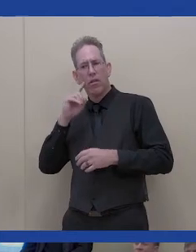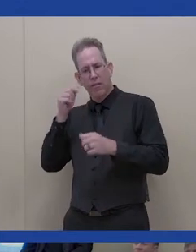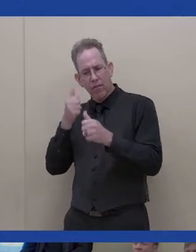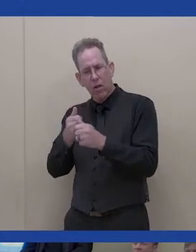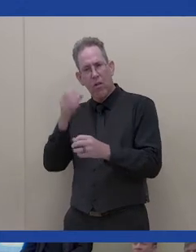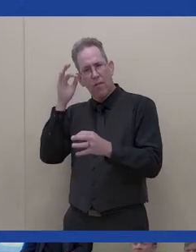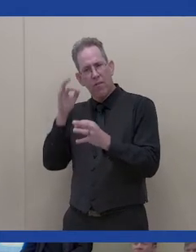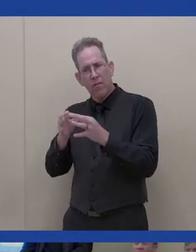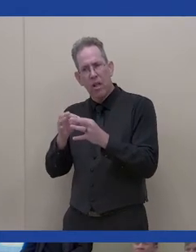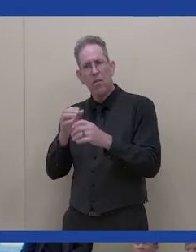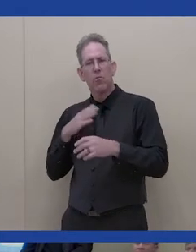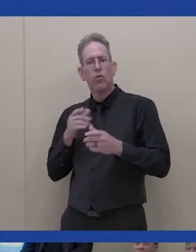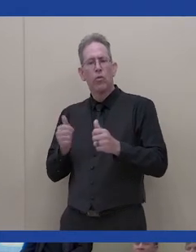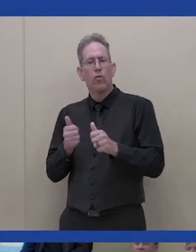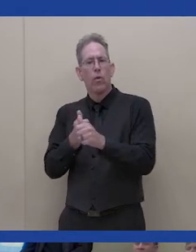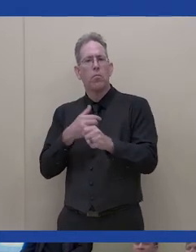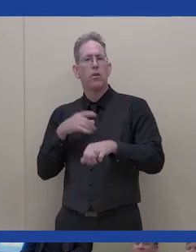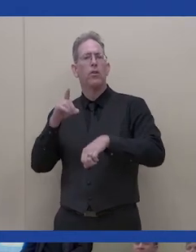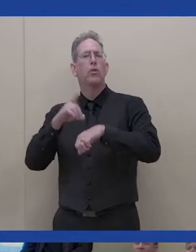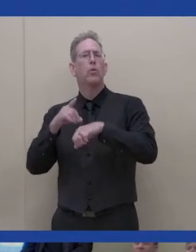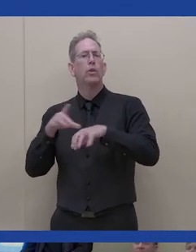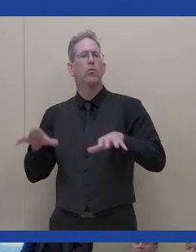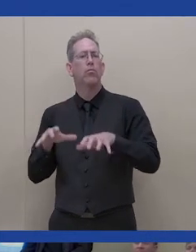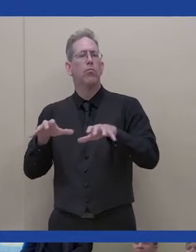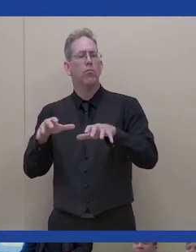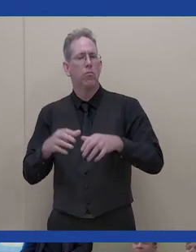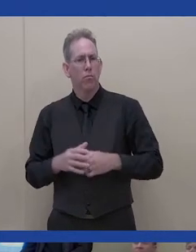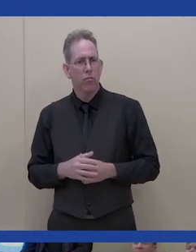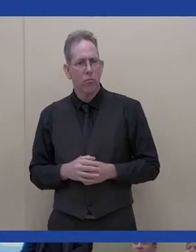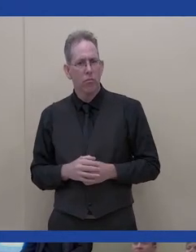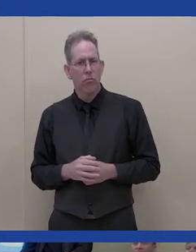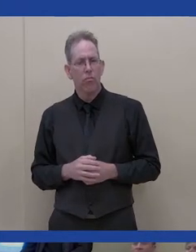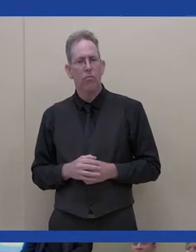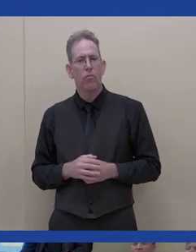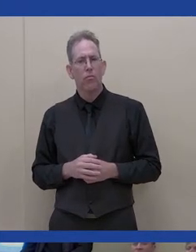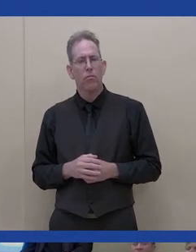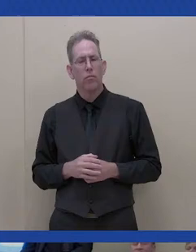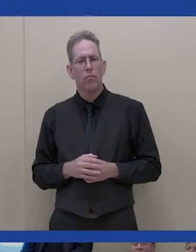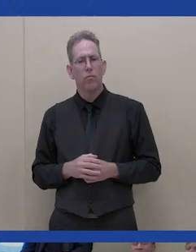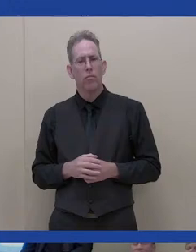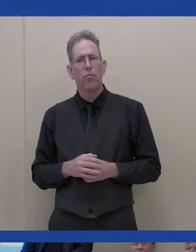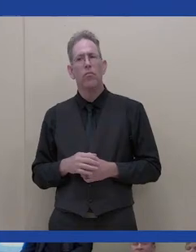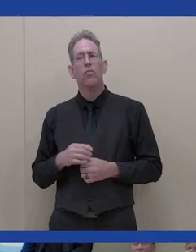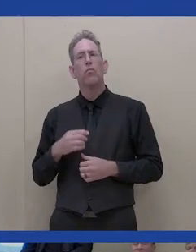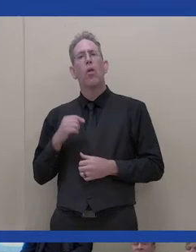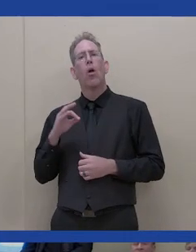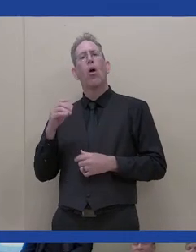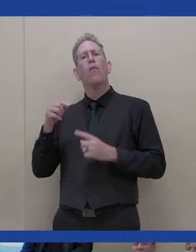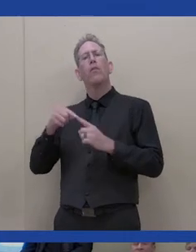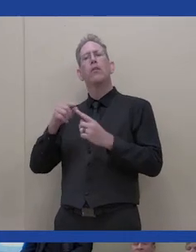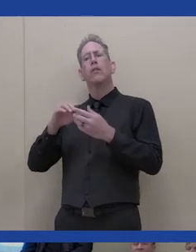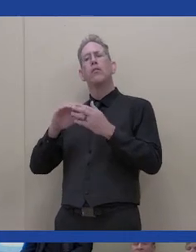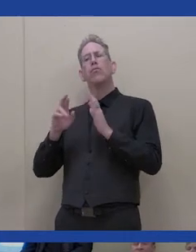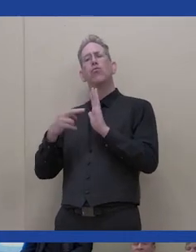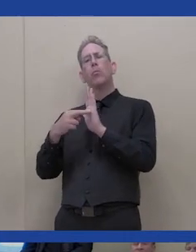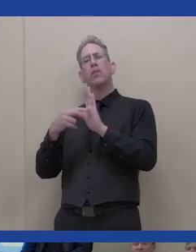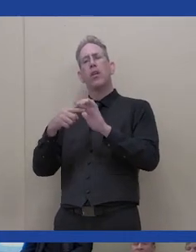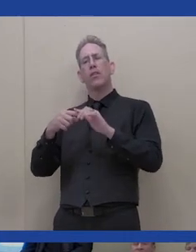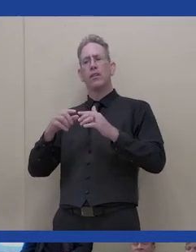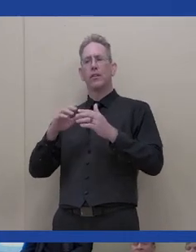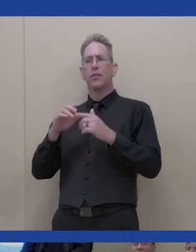duties. That I will faithfully execute the duties. Of the office of, and then insert your ward.